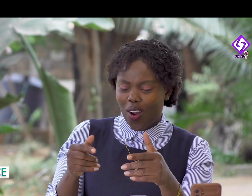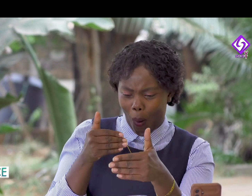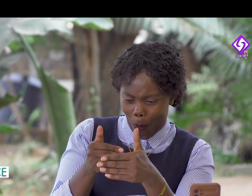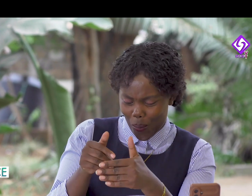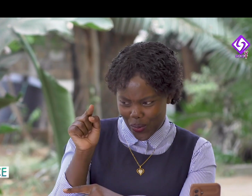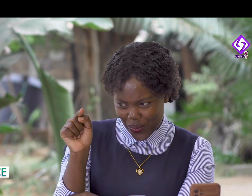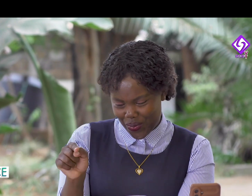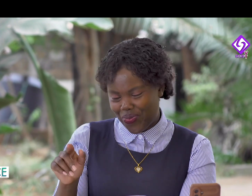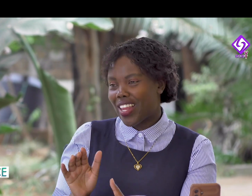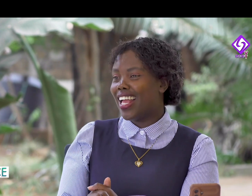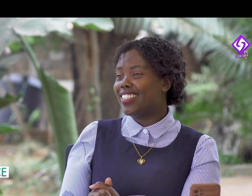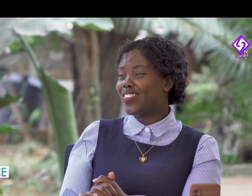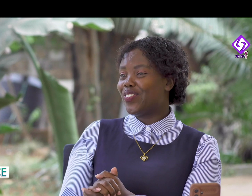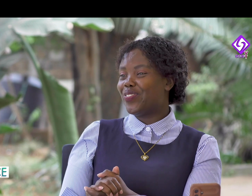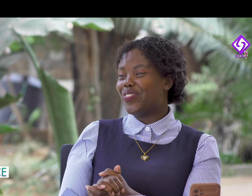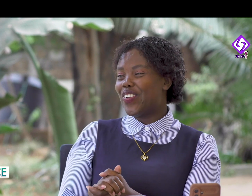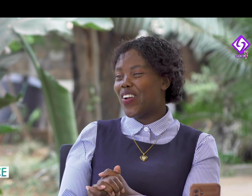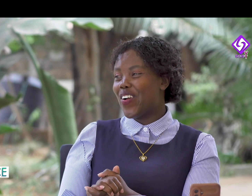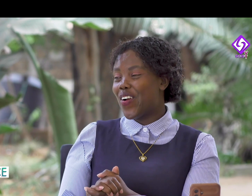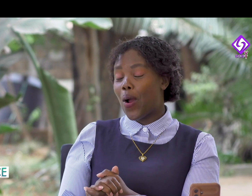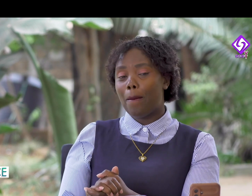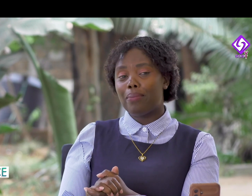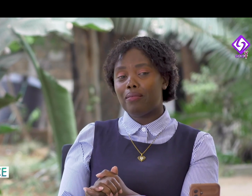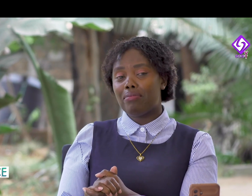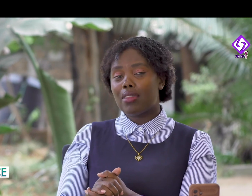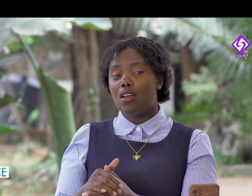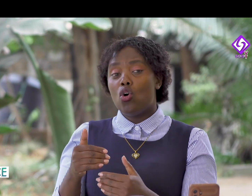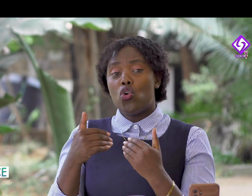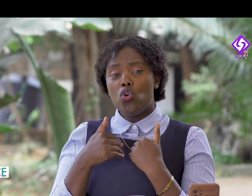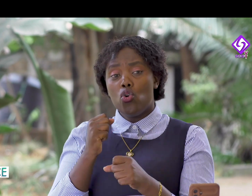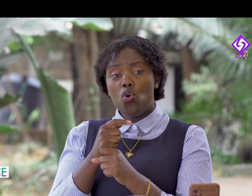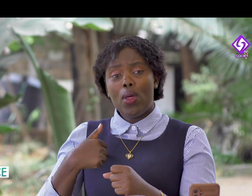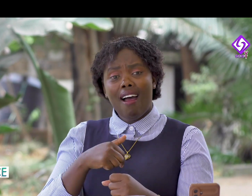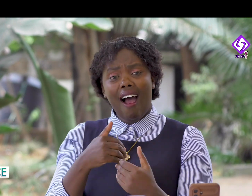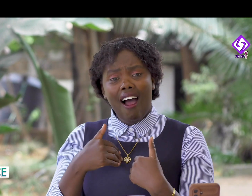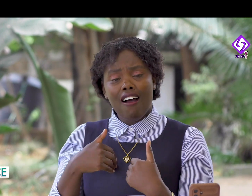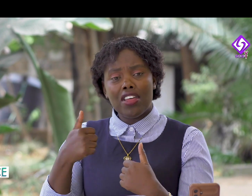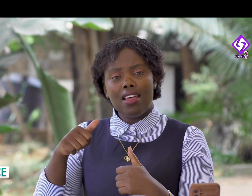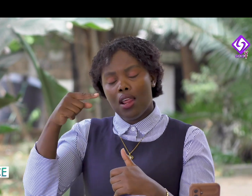It's not final, but we are going to stop there for now. Yeah, that's fine.